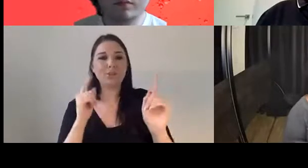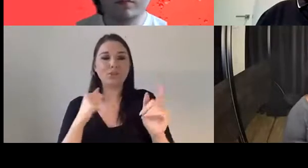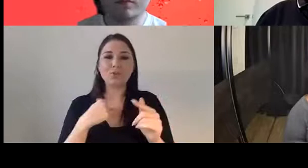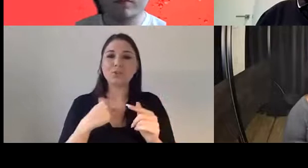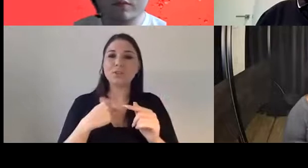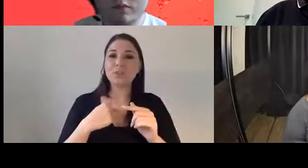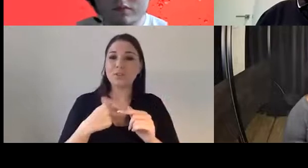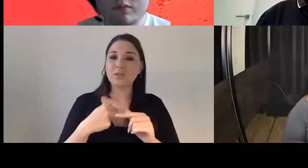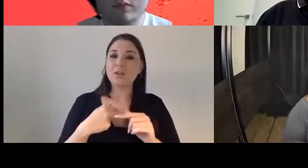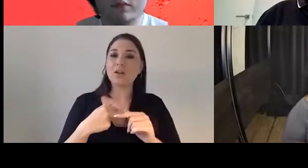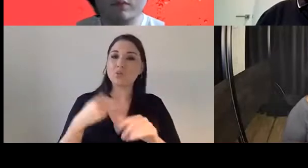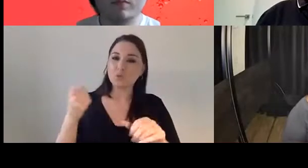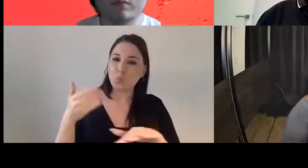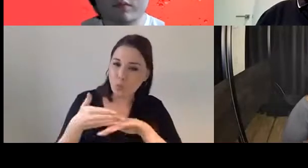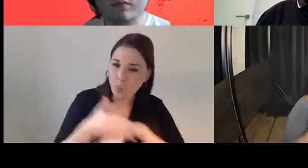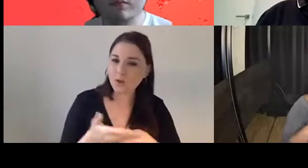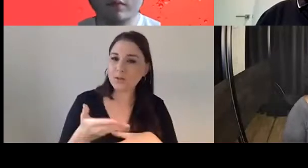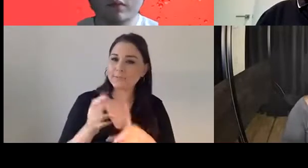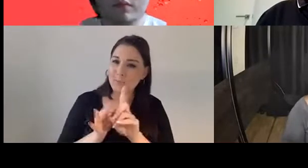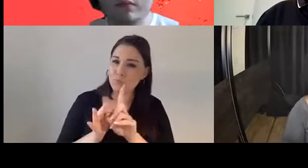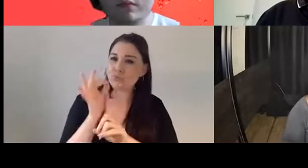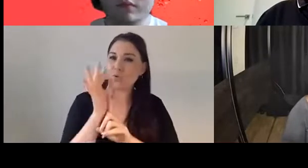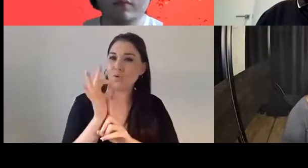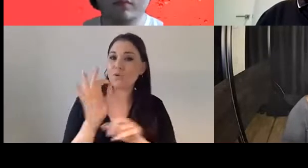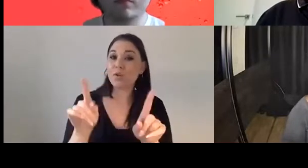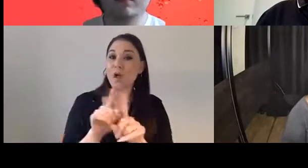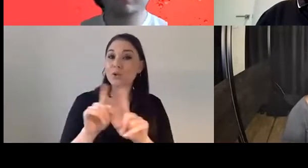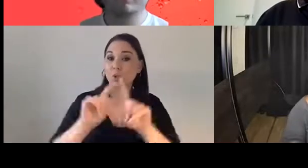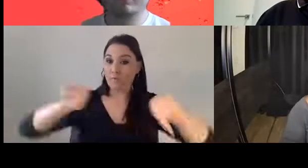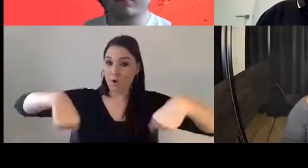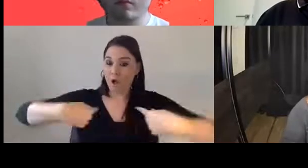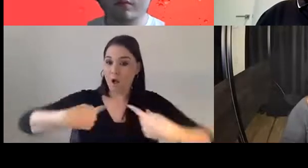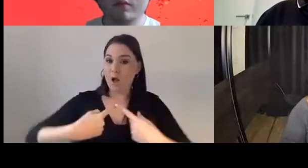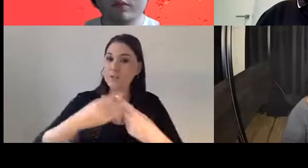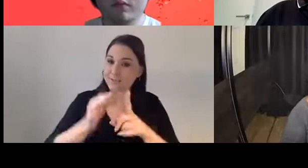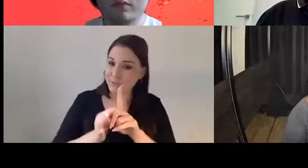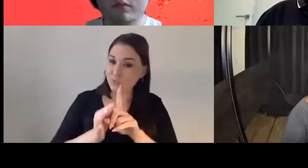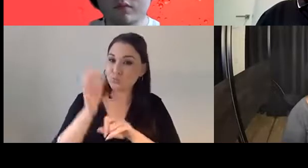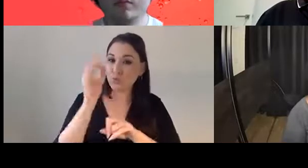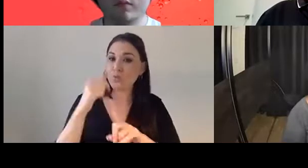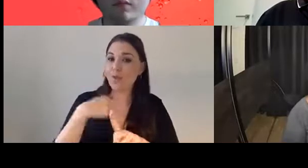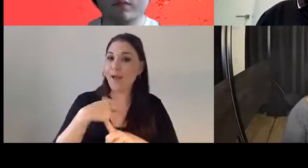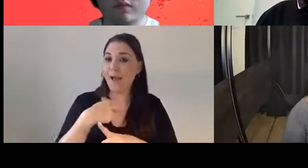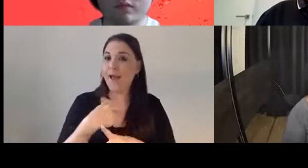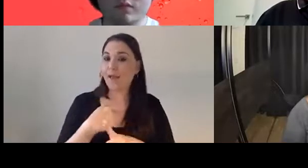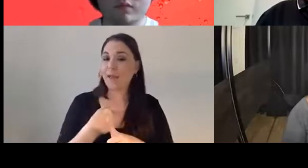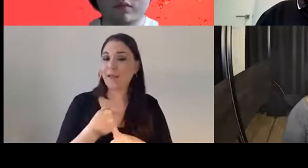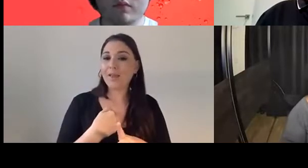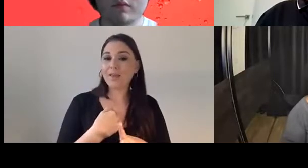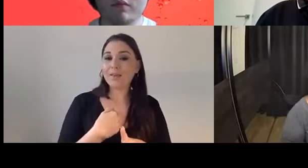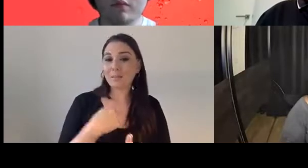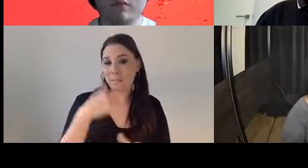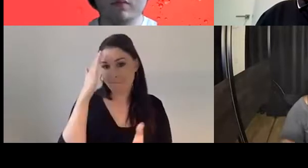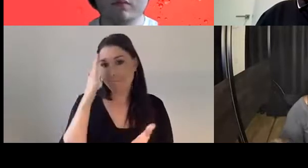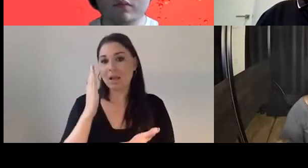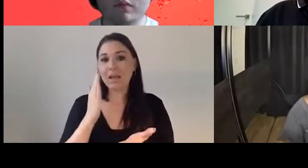us that we need to work on. And I truly believe in representation. I do believe representation matters. we saw